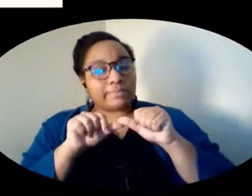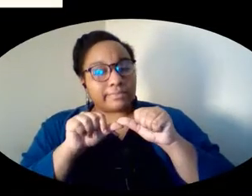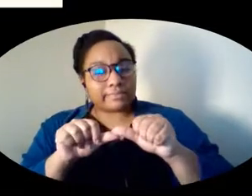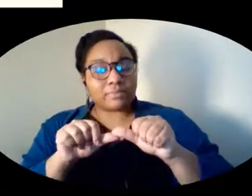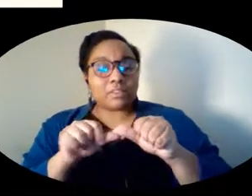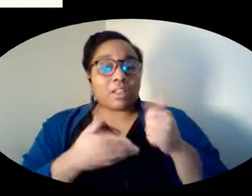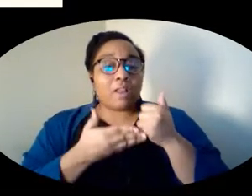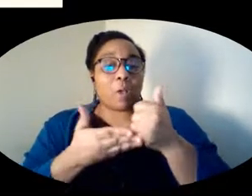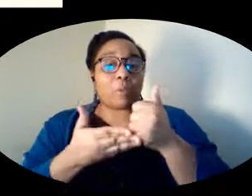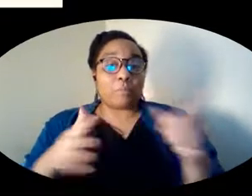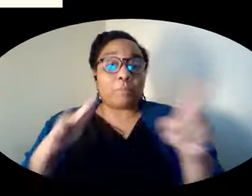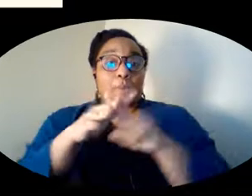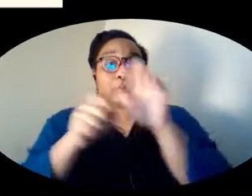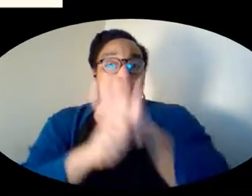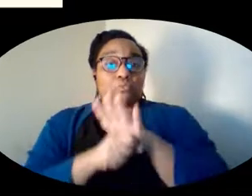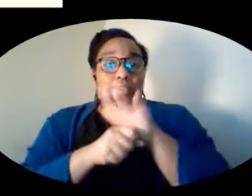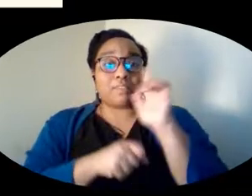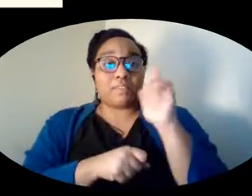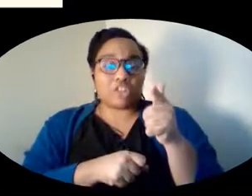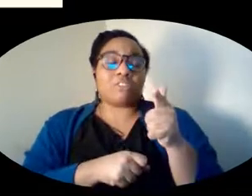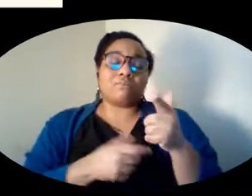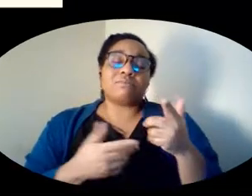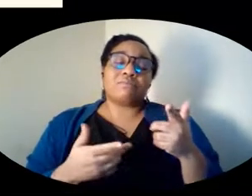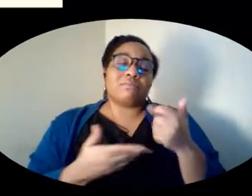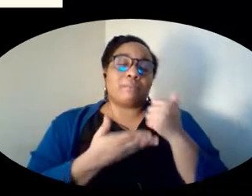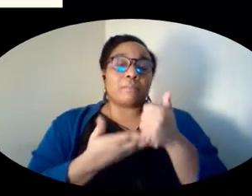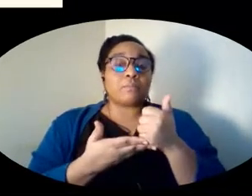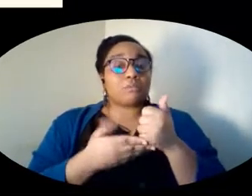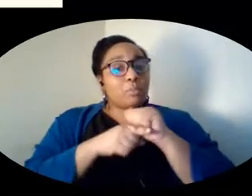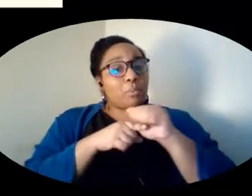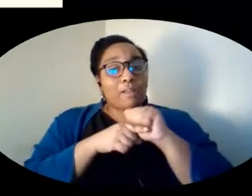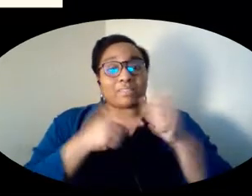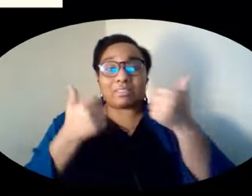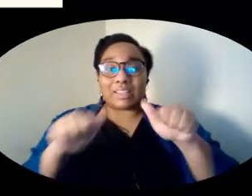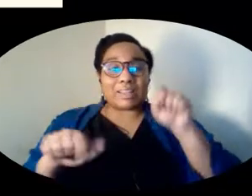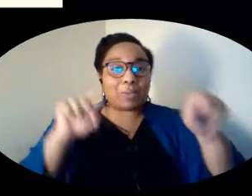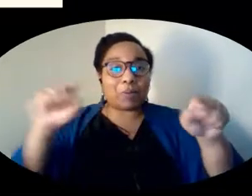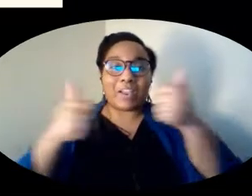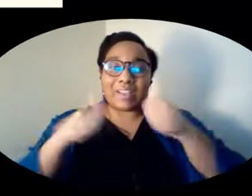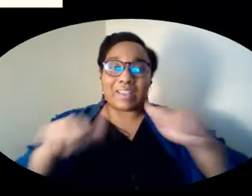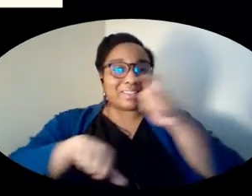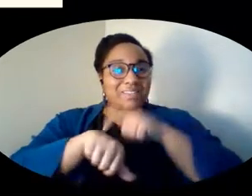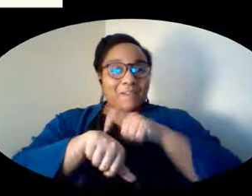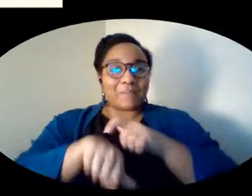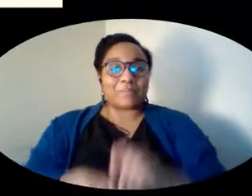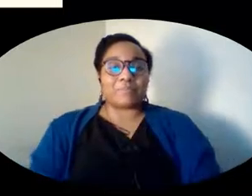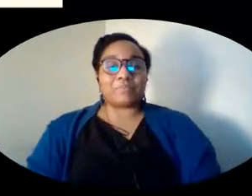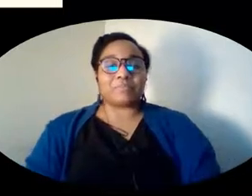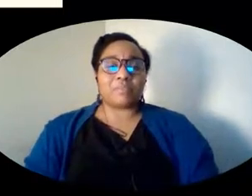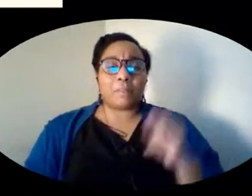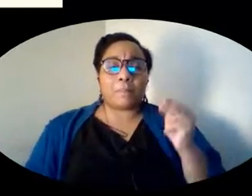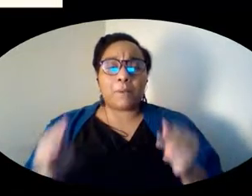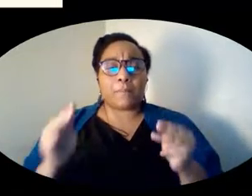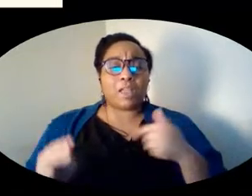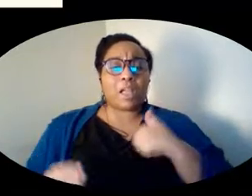stress comes up later. Oh, and you can practice anywhere, anytime. Moby,